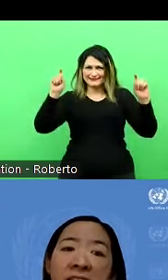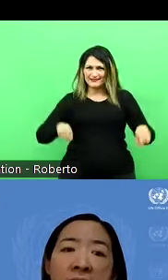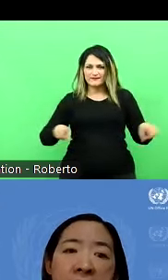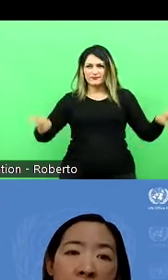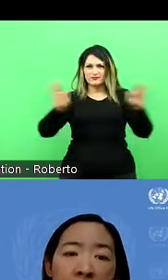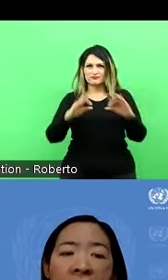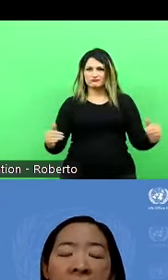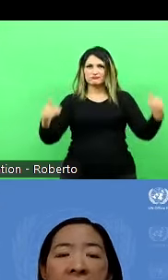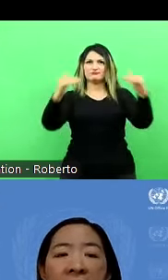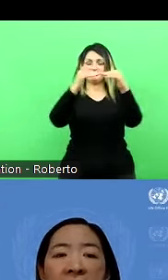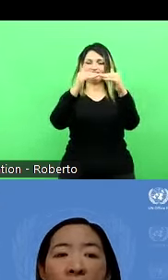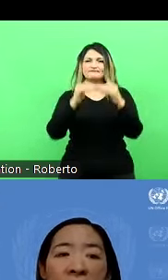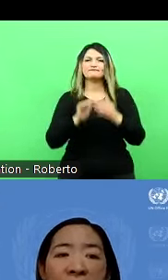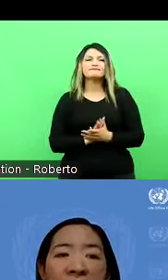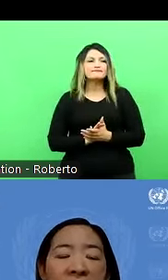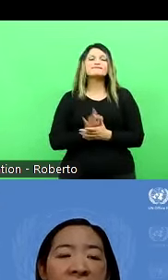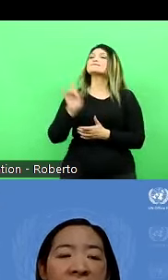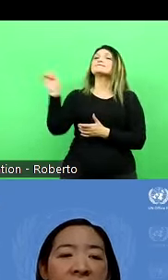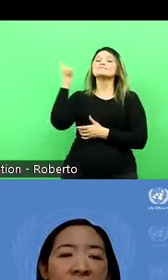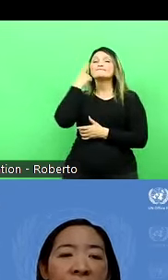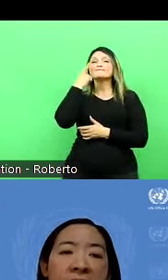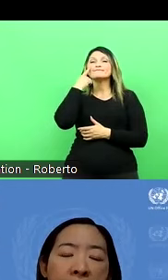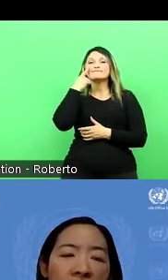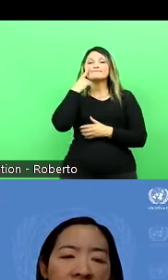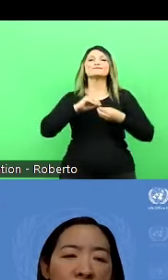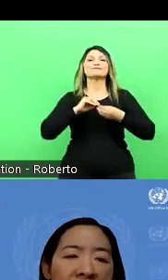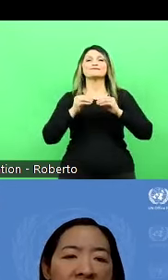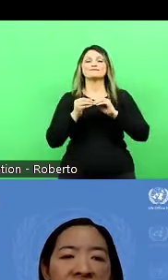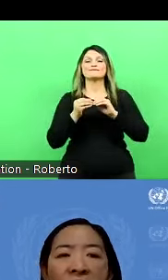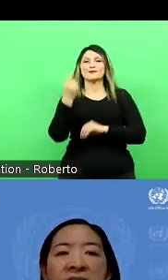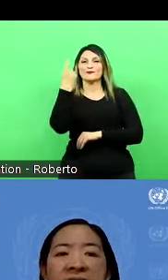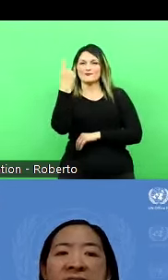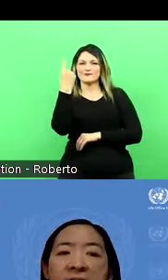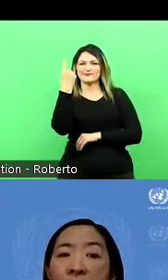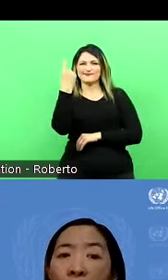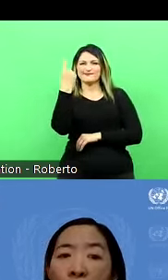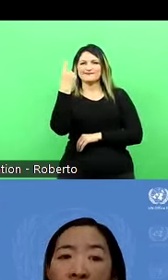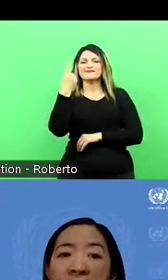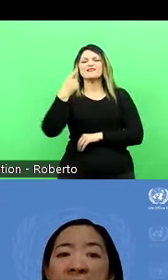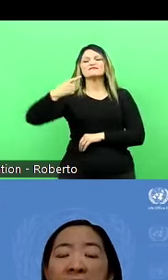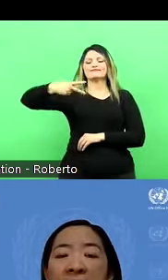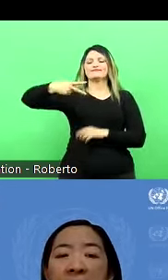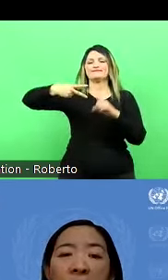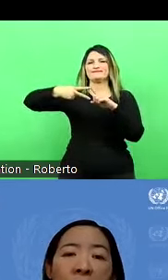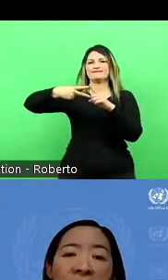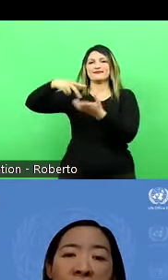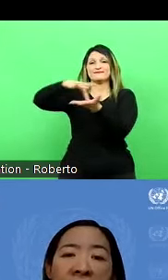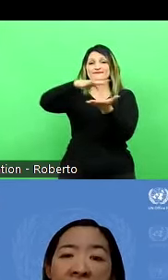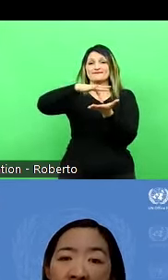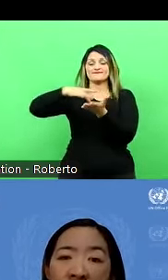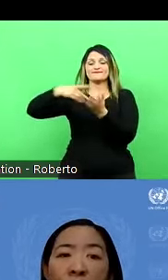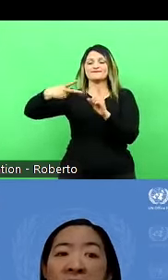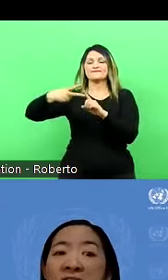the governance system. And the question is, for example, this one, is there a designated focal point at the local